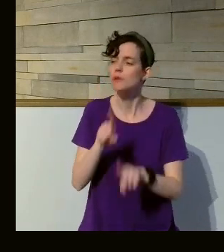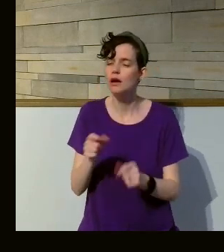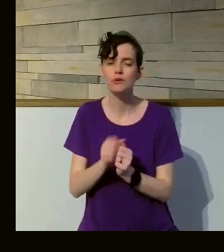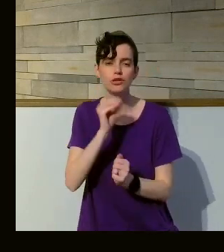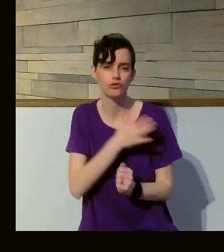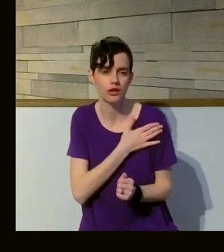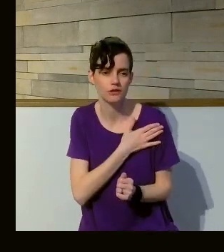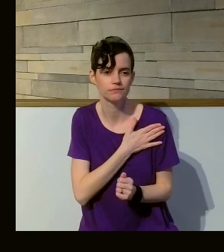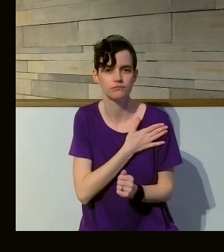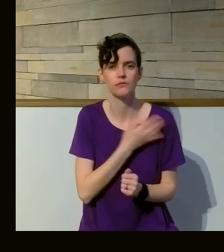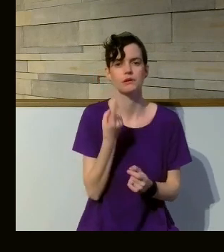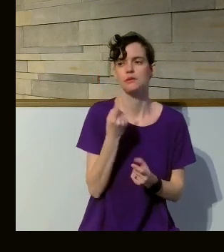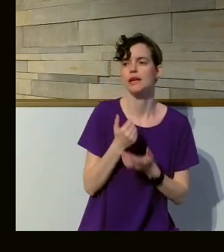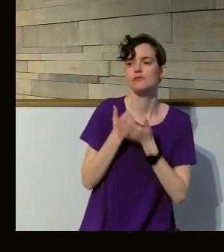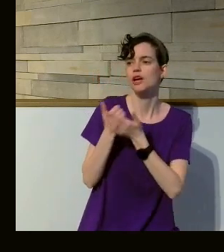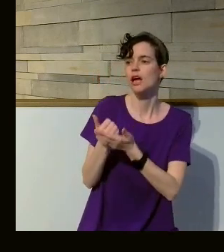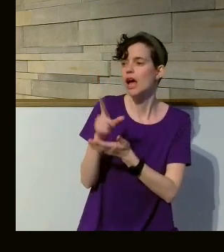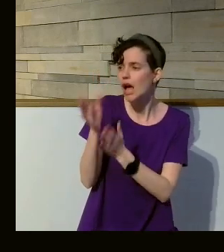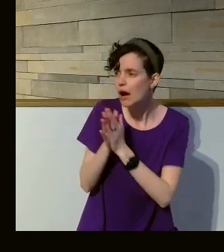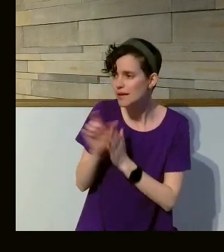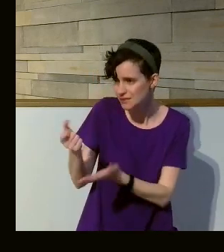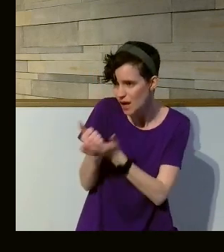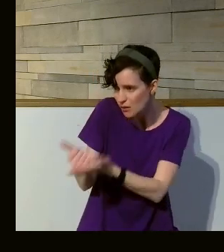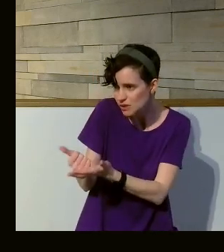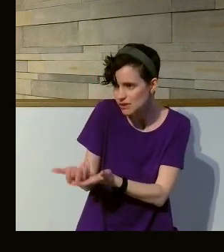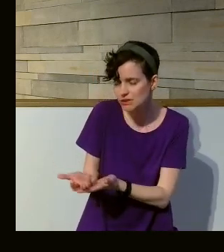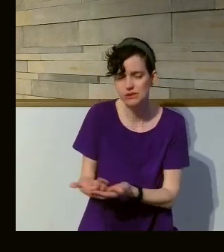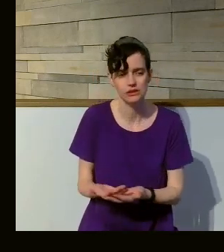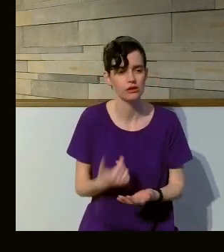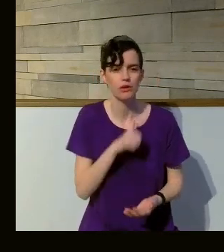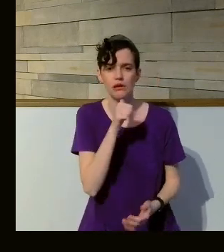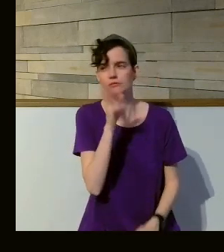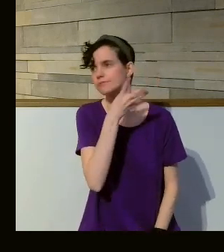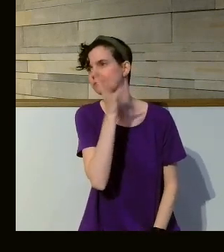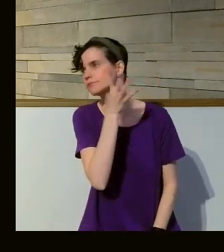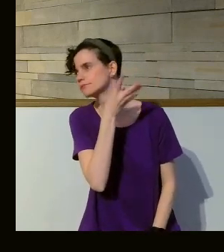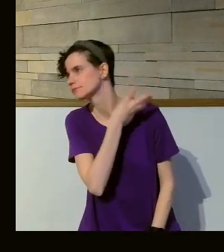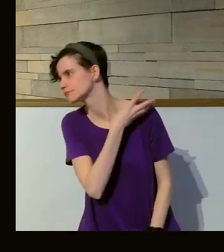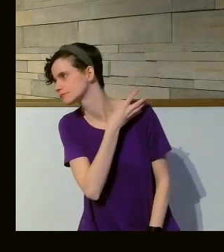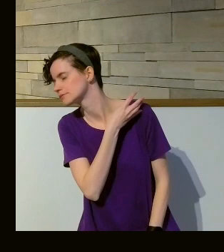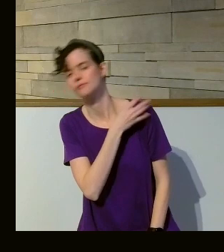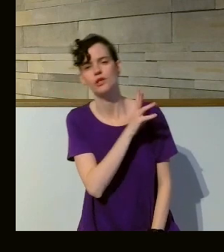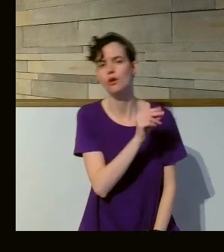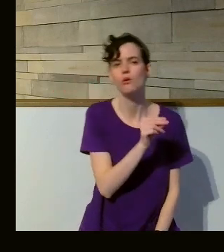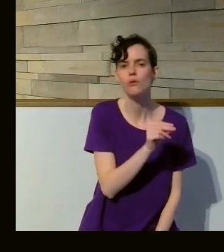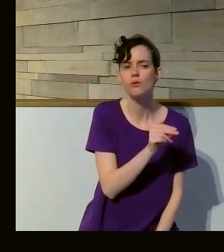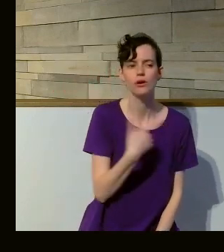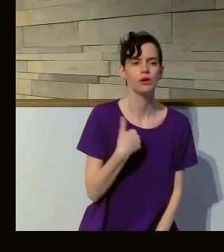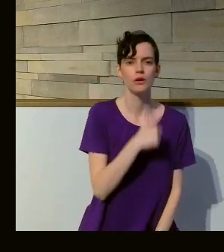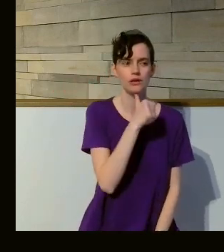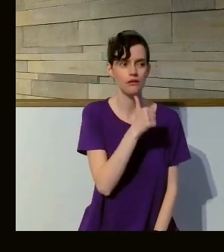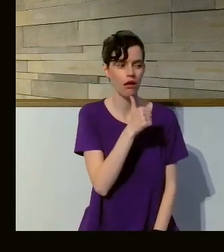someone asks for help? I need some help. We don't ignore them, right? We also